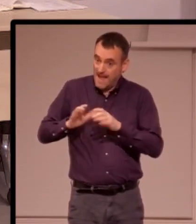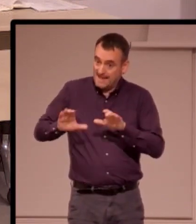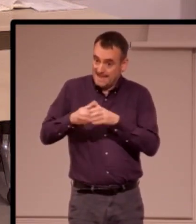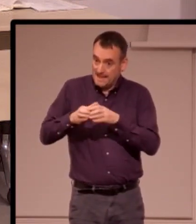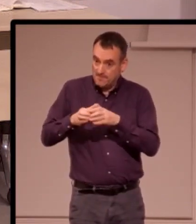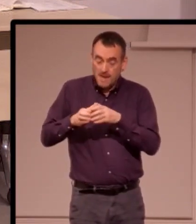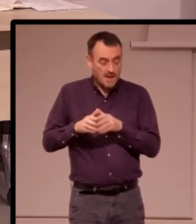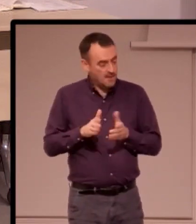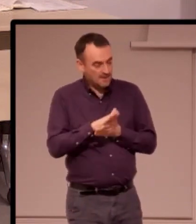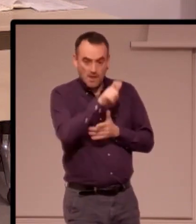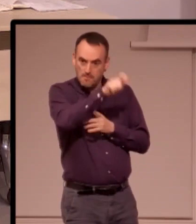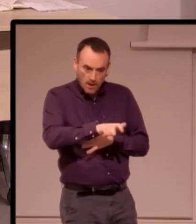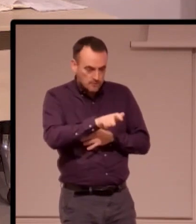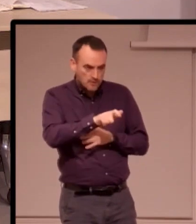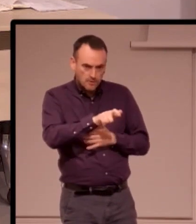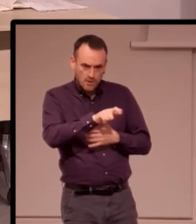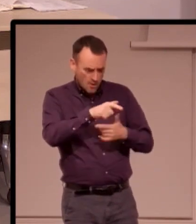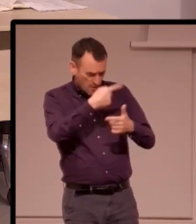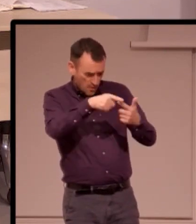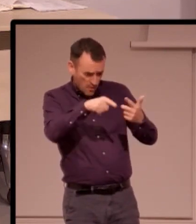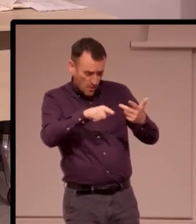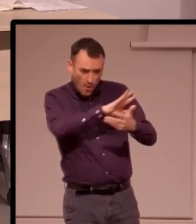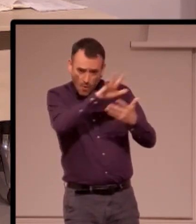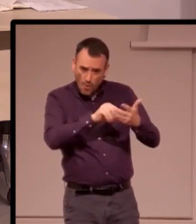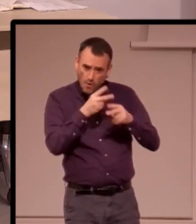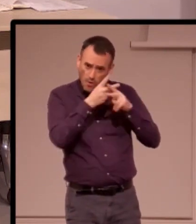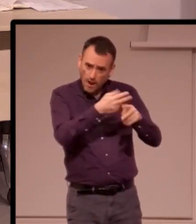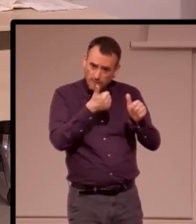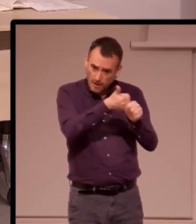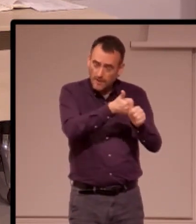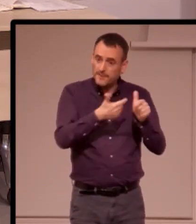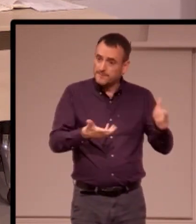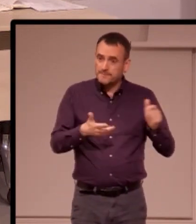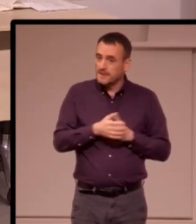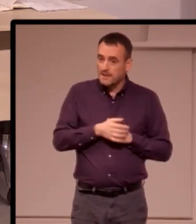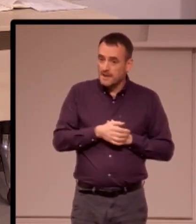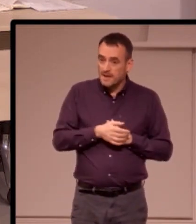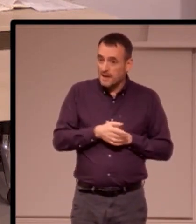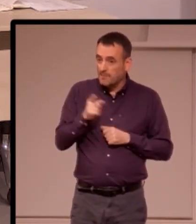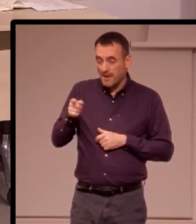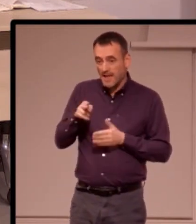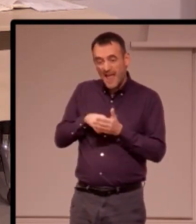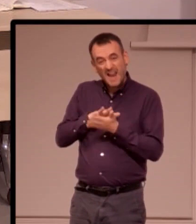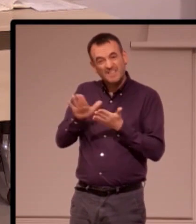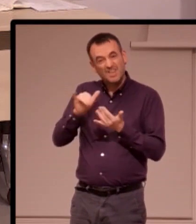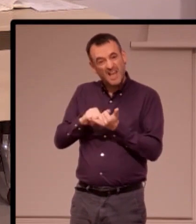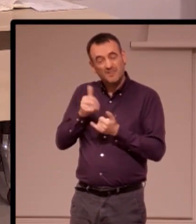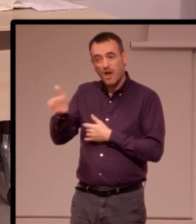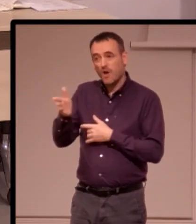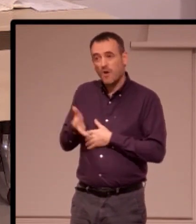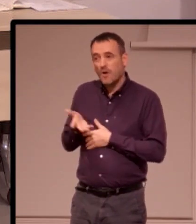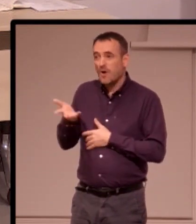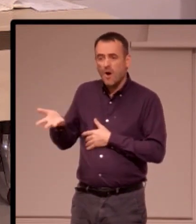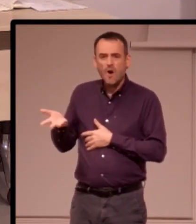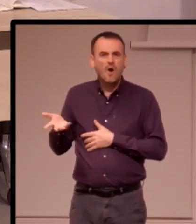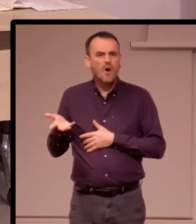part of the person. And I think, you know, from being a young person in the NHS and being told, oh, actually, it must be an